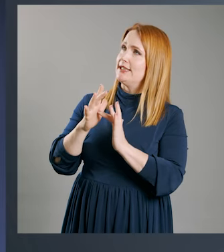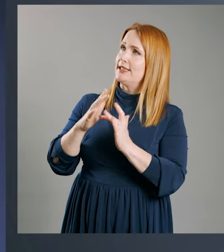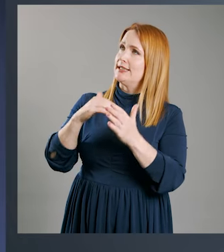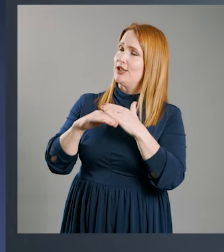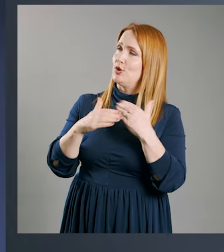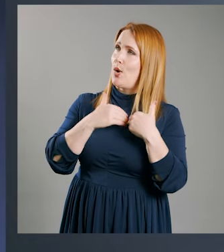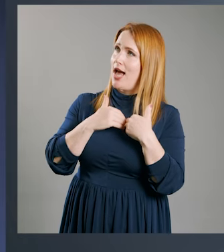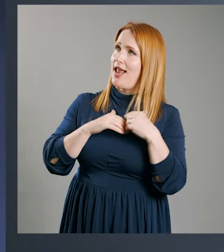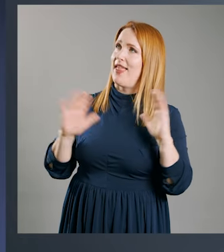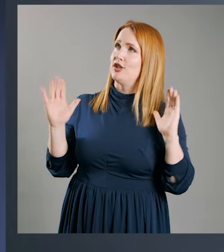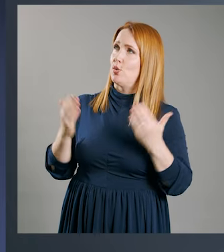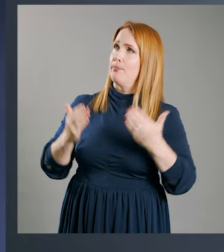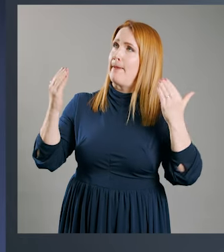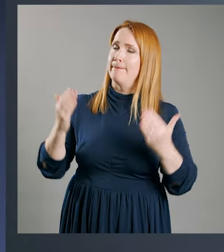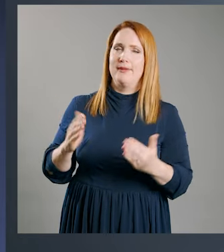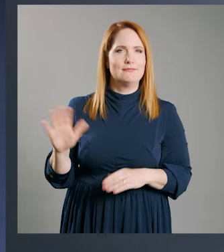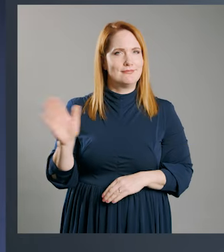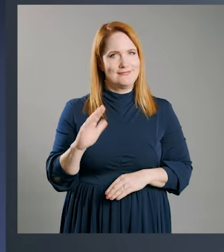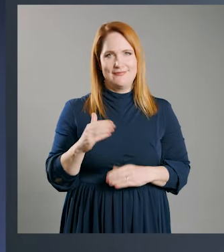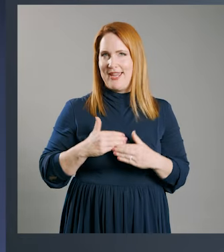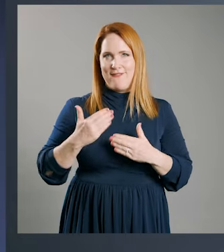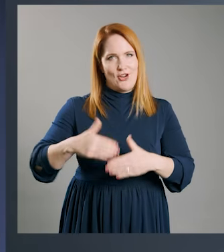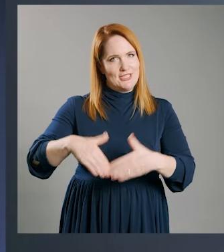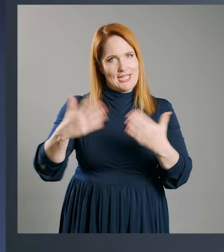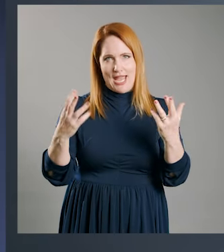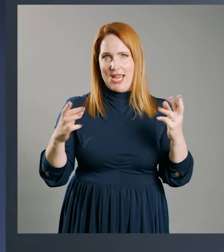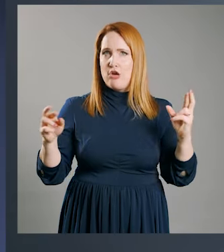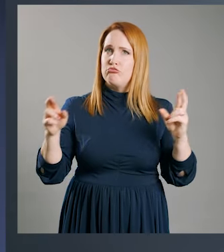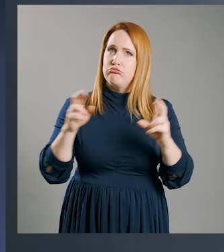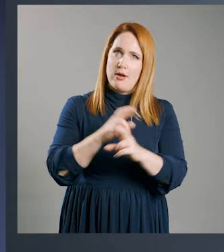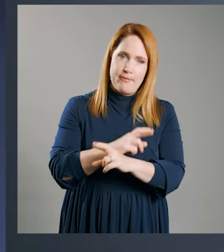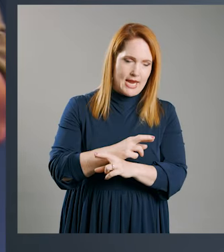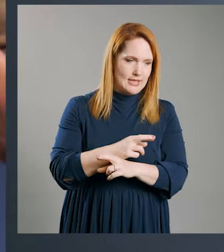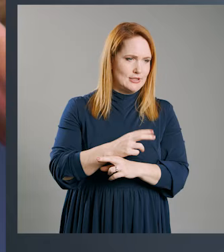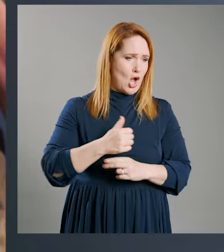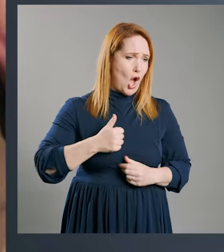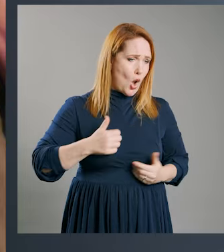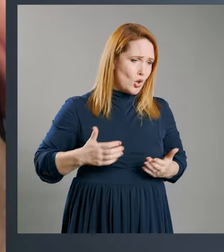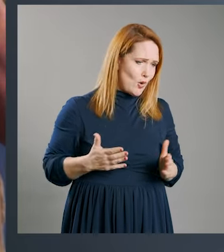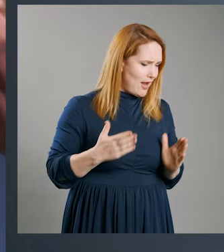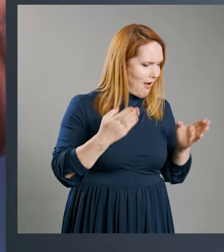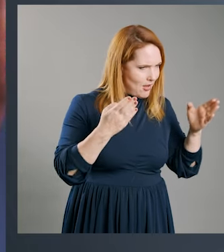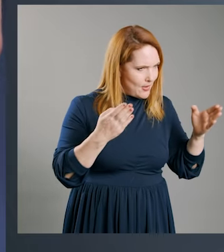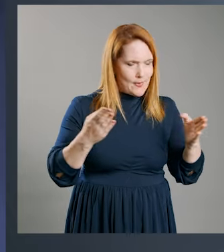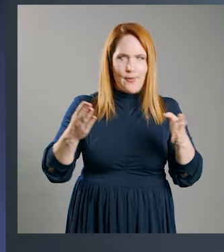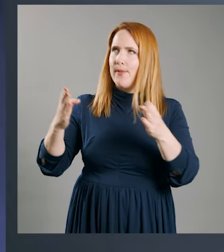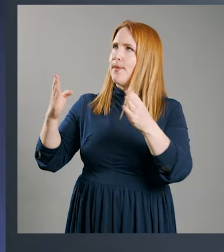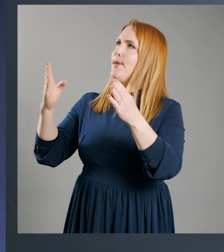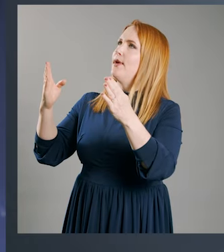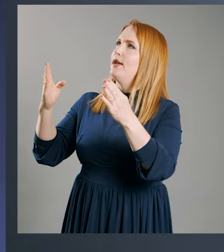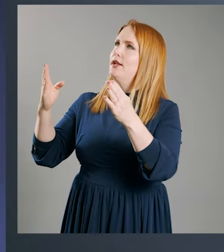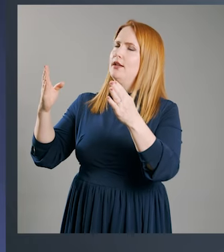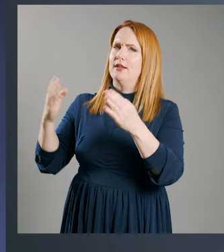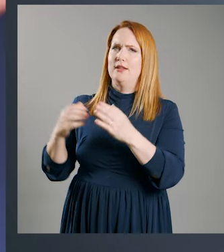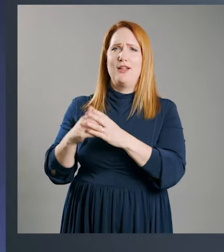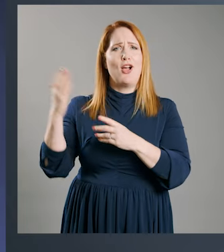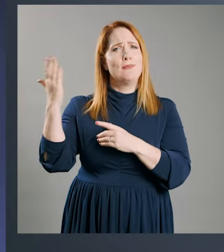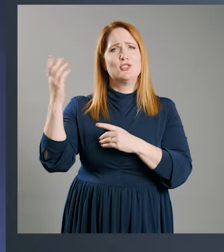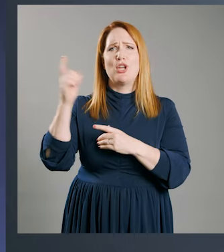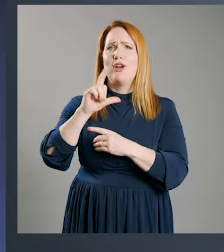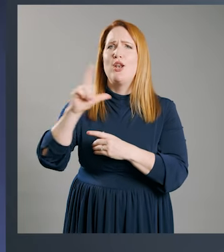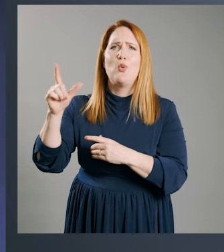our heart. It's an invitation that happens every single day. Repent of my way of thinking. I'm sorry, Lord, for the way that I